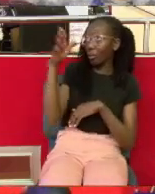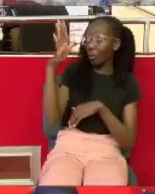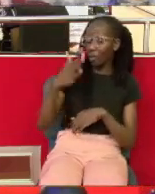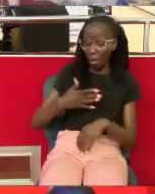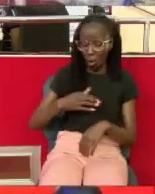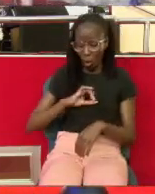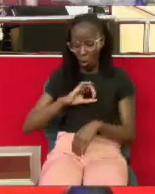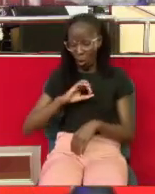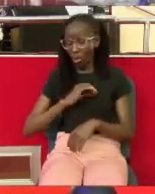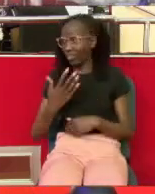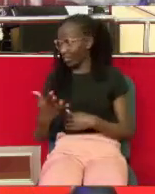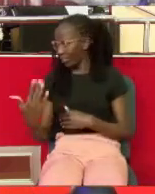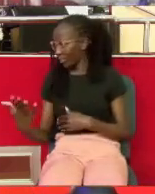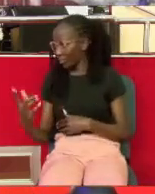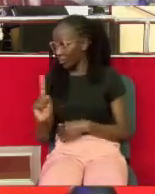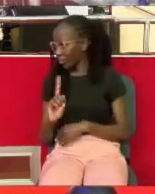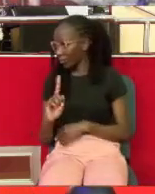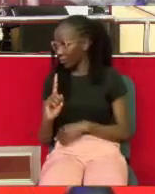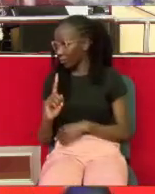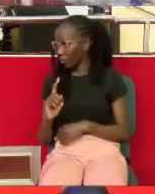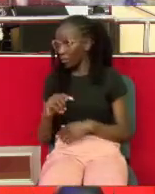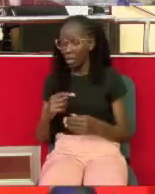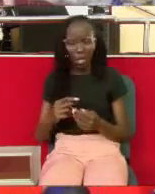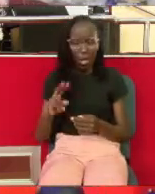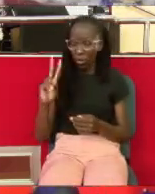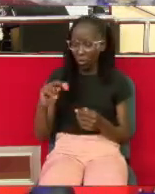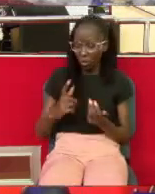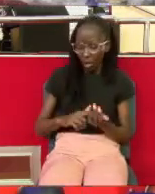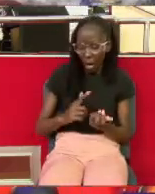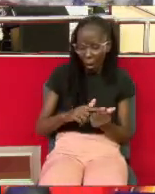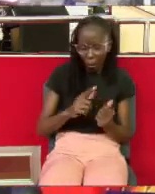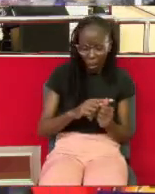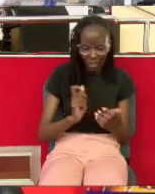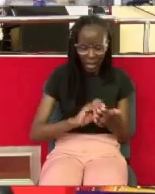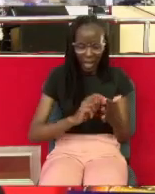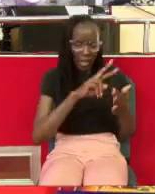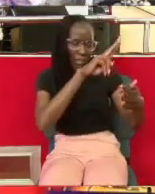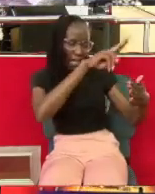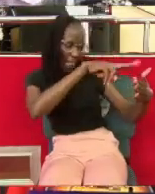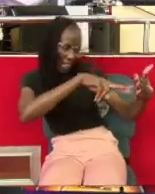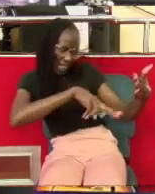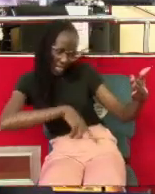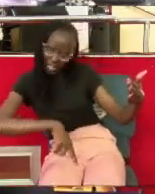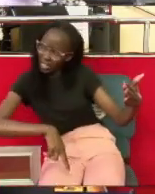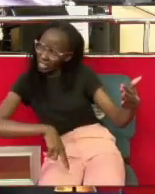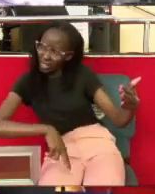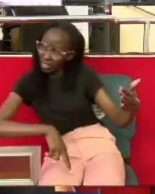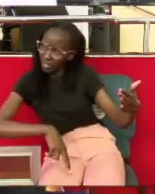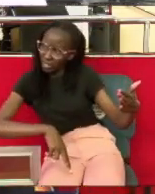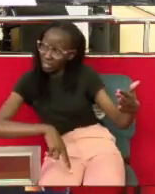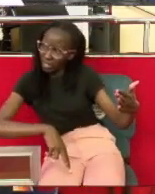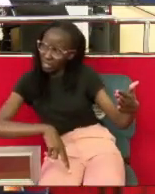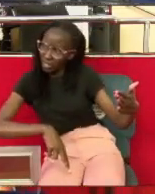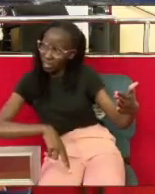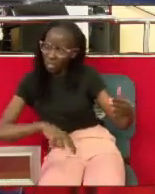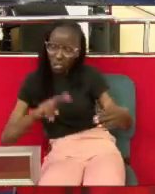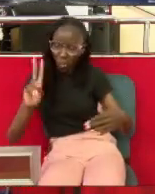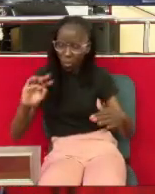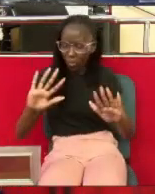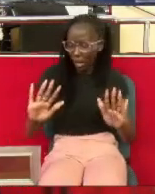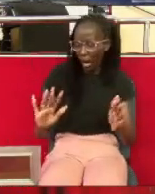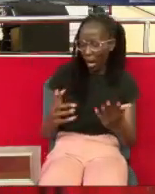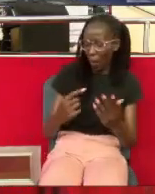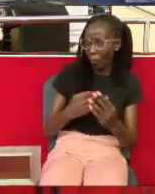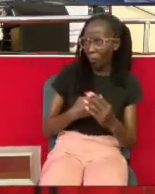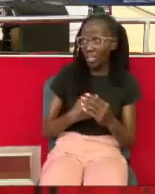marangapi nitauliza Mungu kwa sababu ya mambo yangu. It's not how much I put a list. Sio listi ambayo ninaweza kuandika chini. It is not how much I